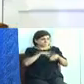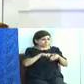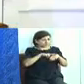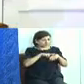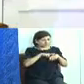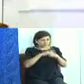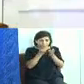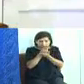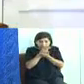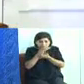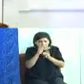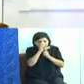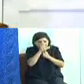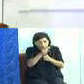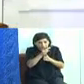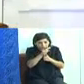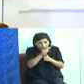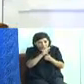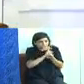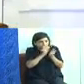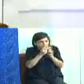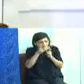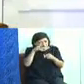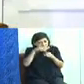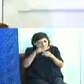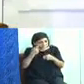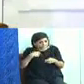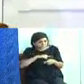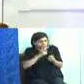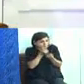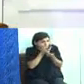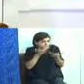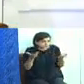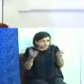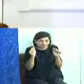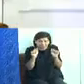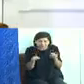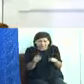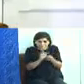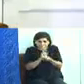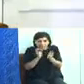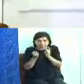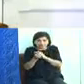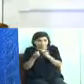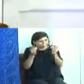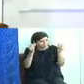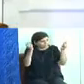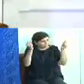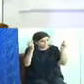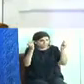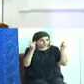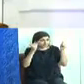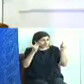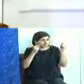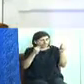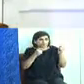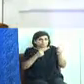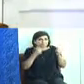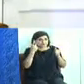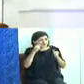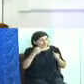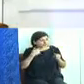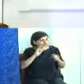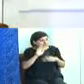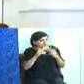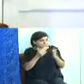holy moment, that everything can change just like that for all